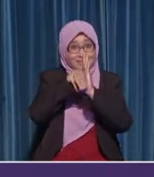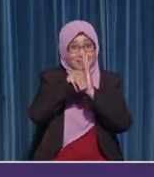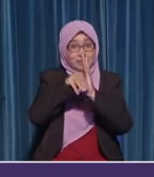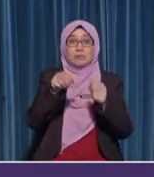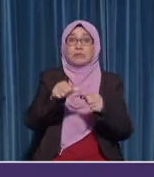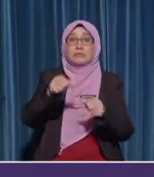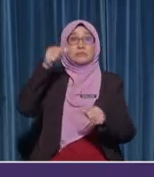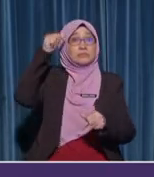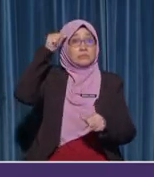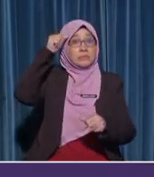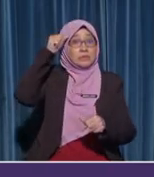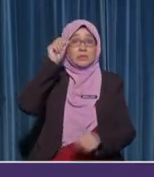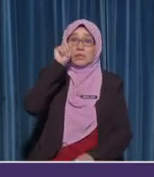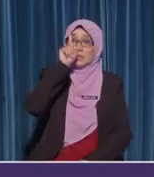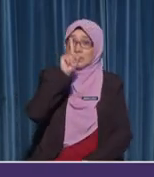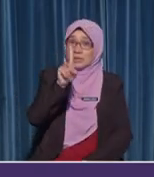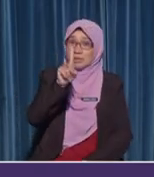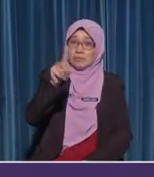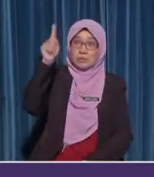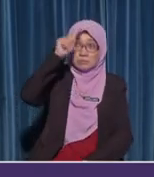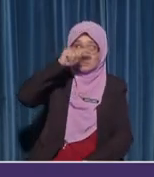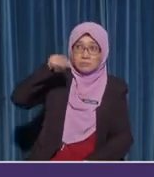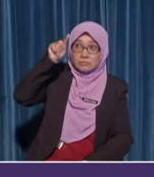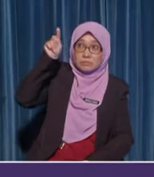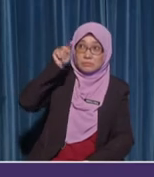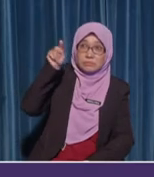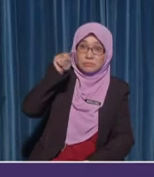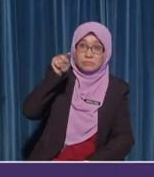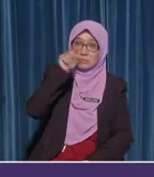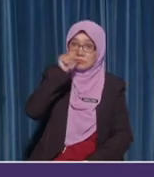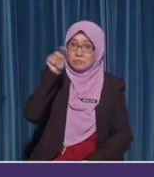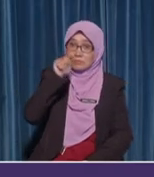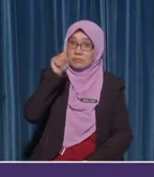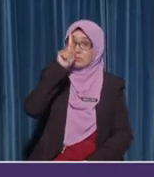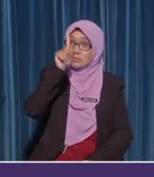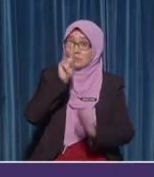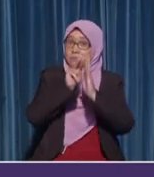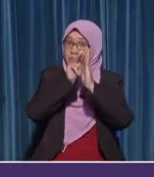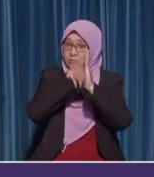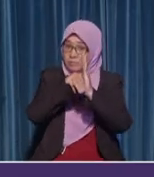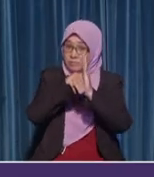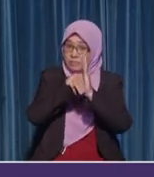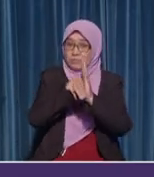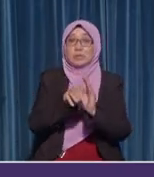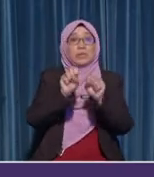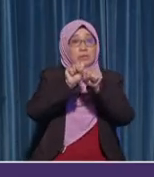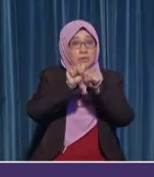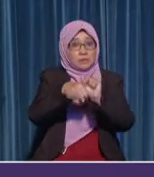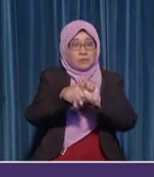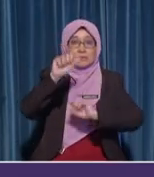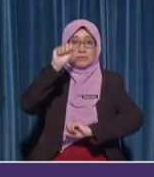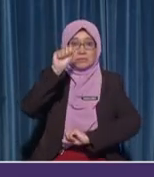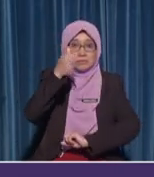Remember, one graduation is 1 minute. So, 10